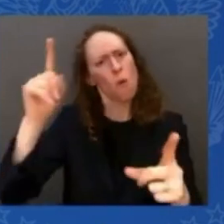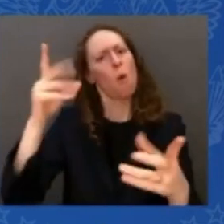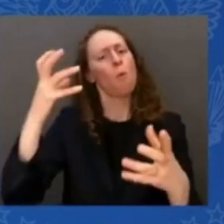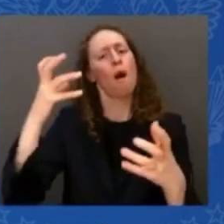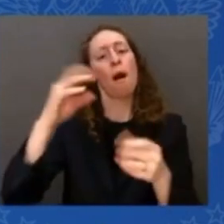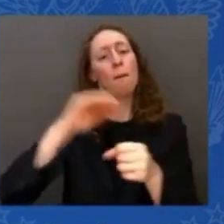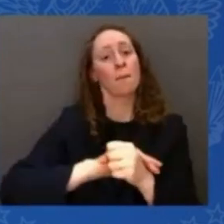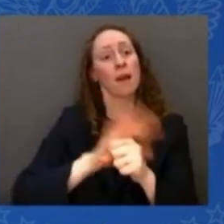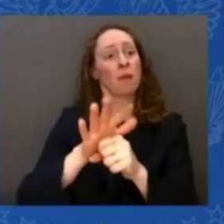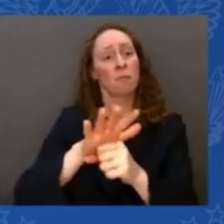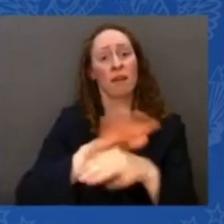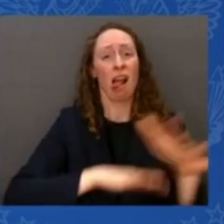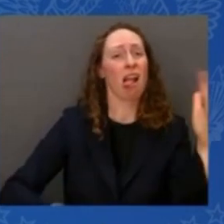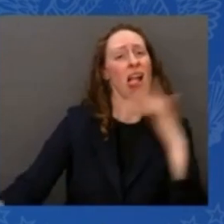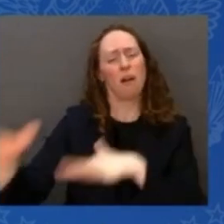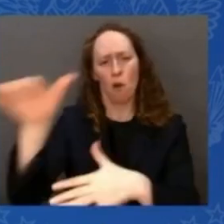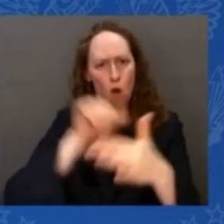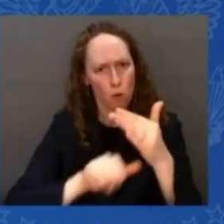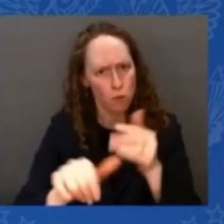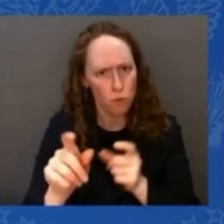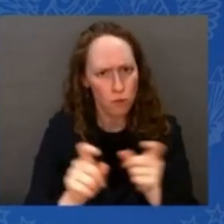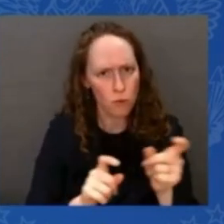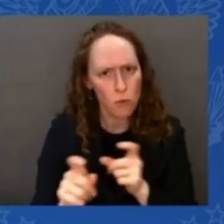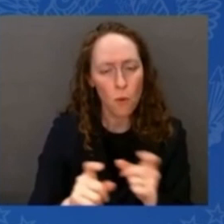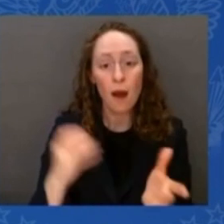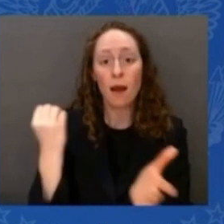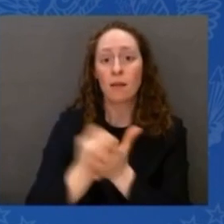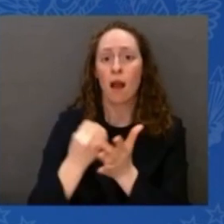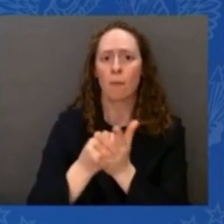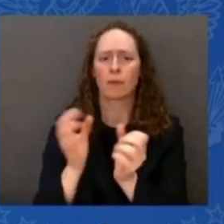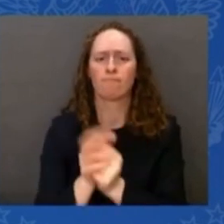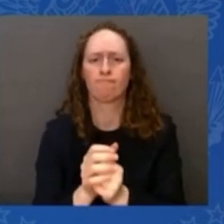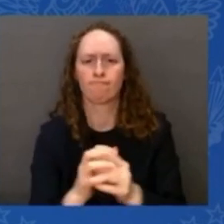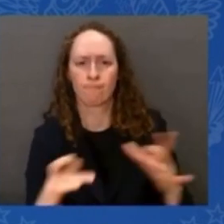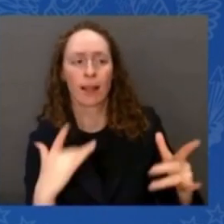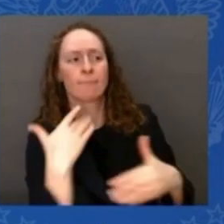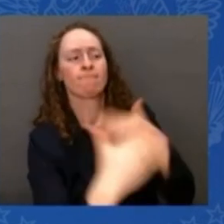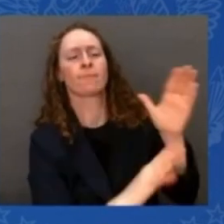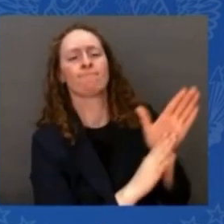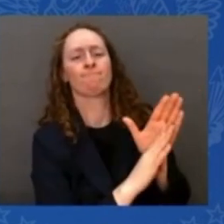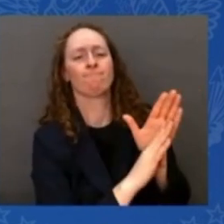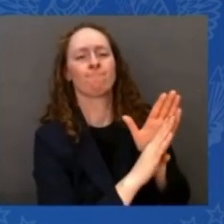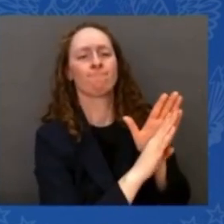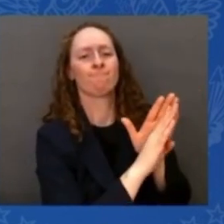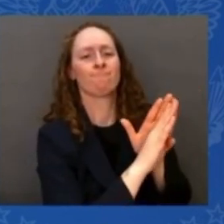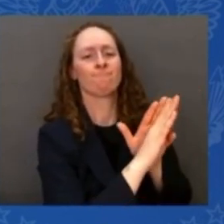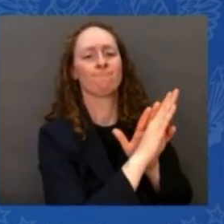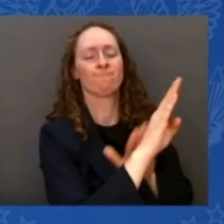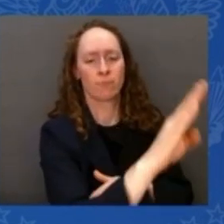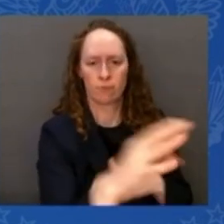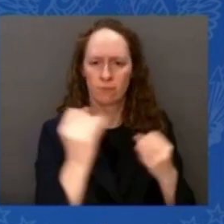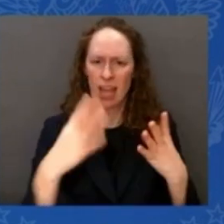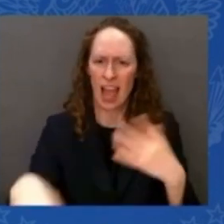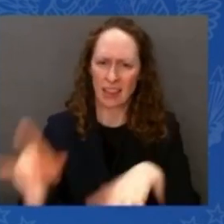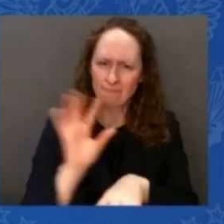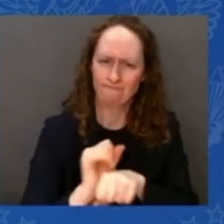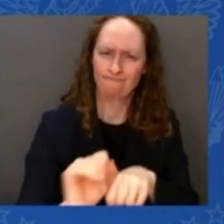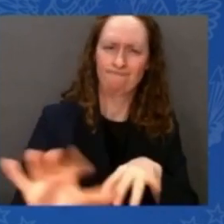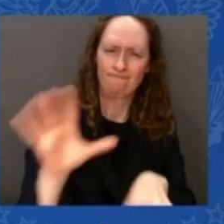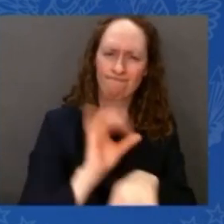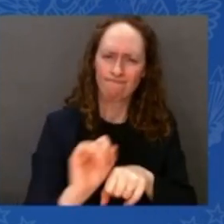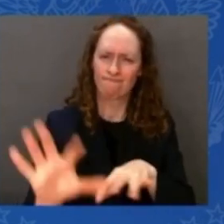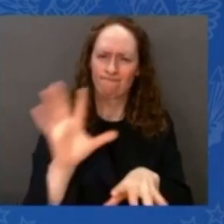And many of you worked around the clock to get people vaccinated against COVID-19. We went from 3.5 million